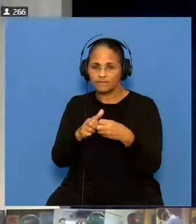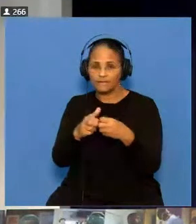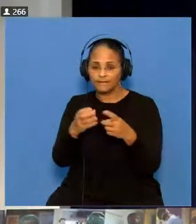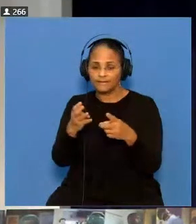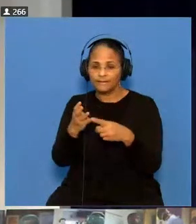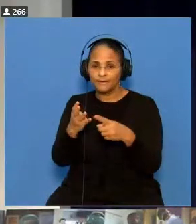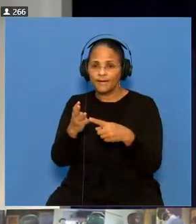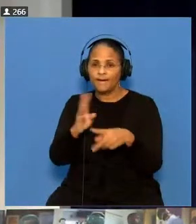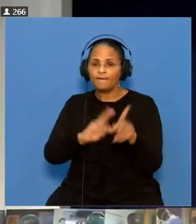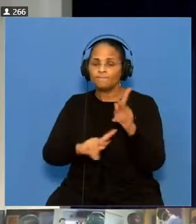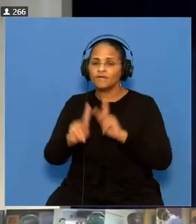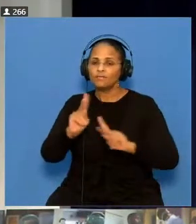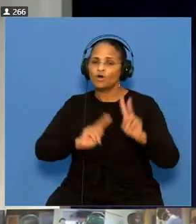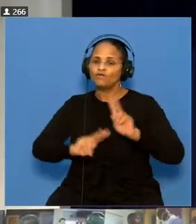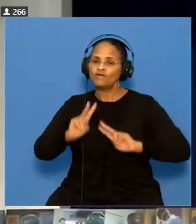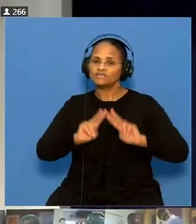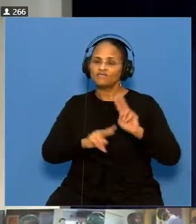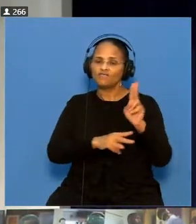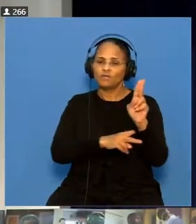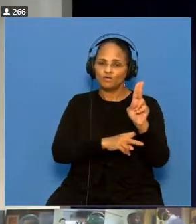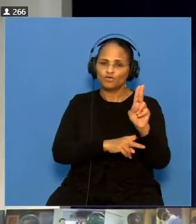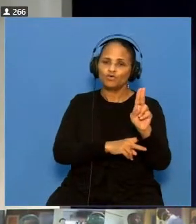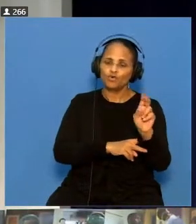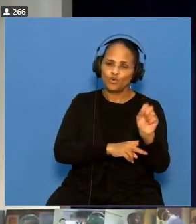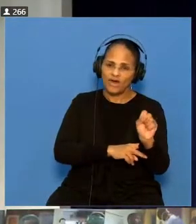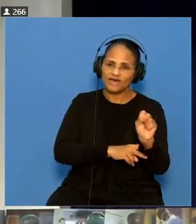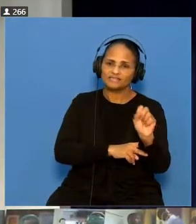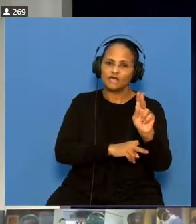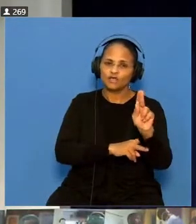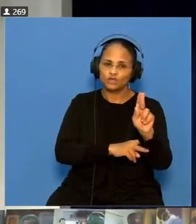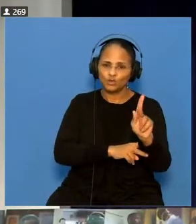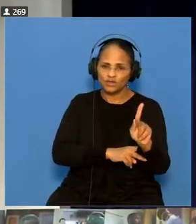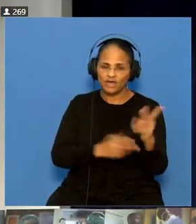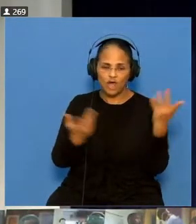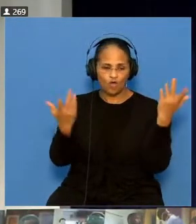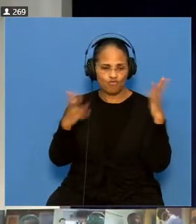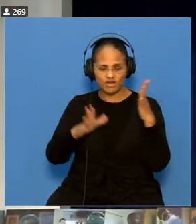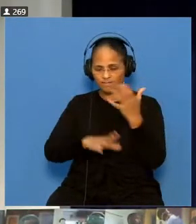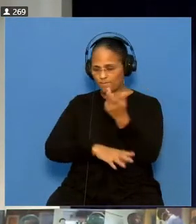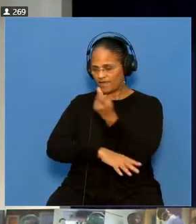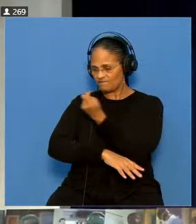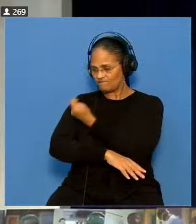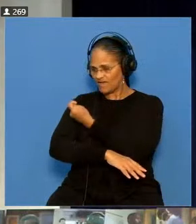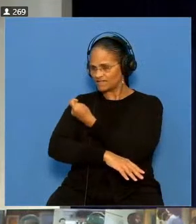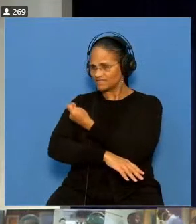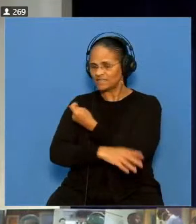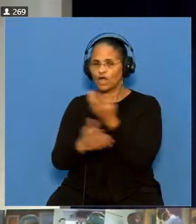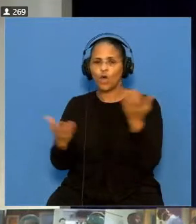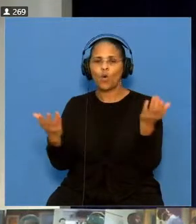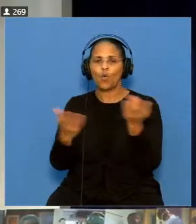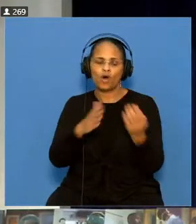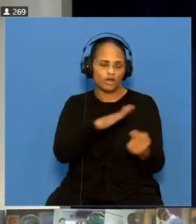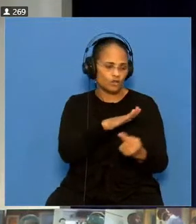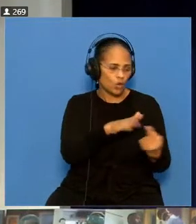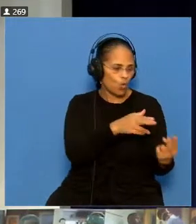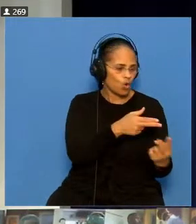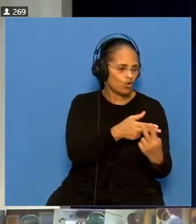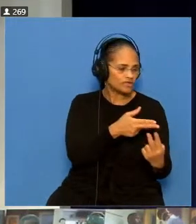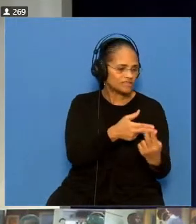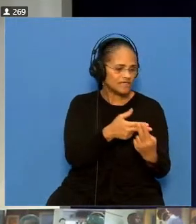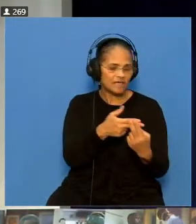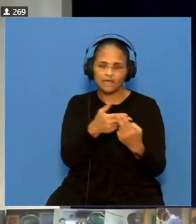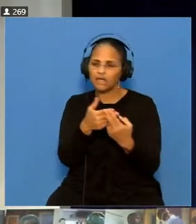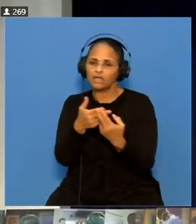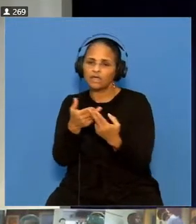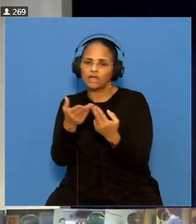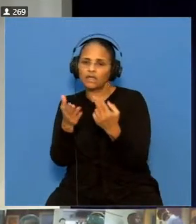is for persons who are visiting from the US and UK and who have already been vaccinated, what are the quarantine protocols, if there are